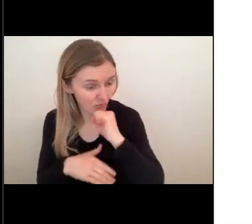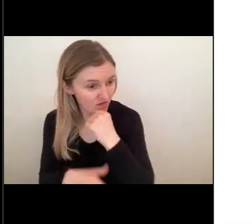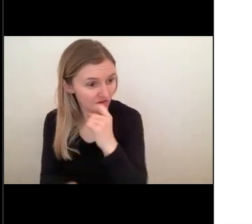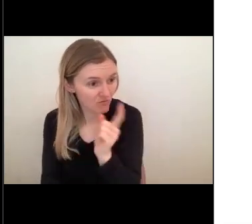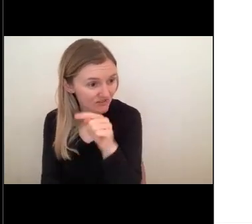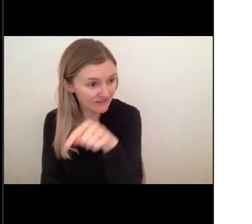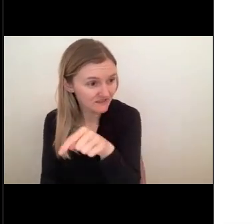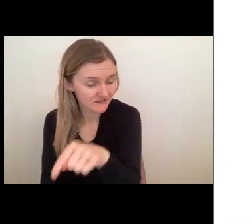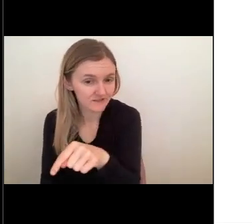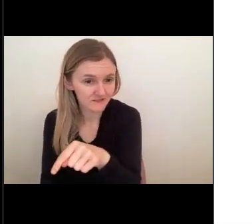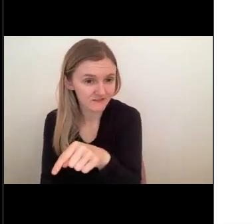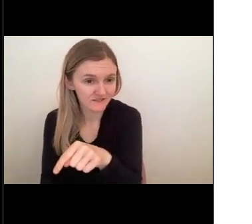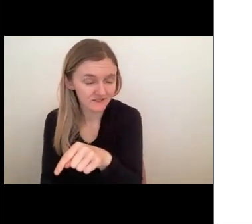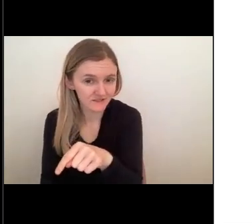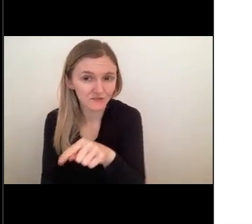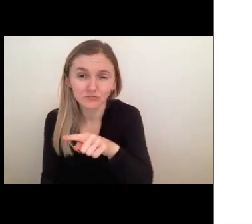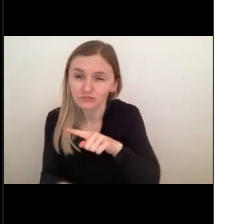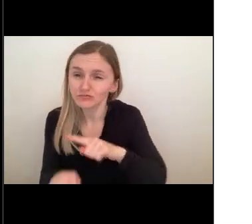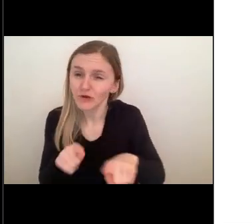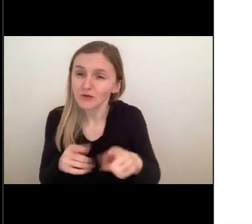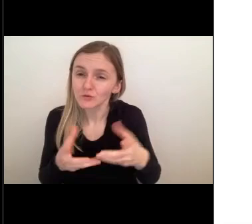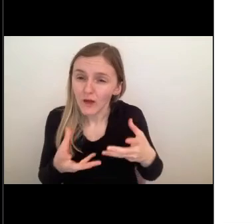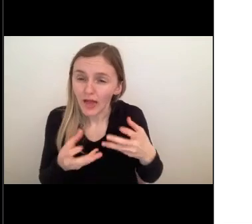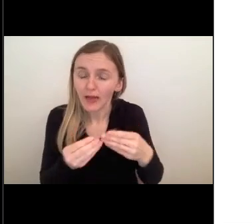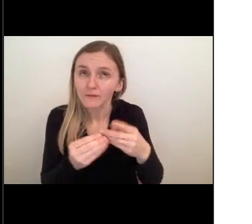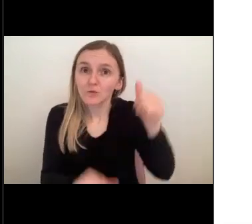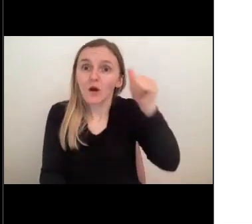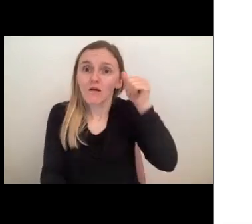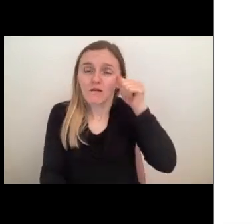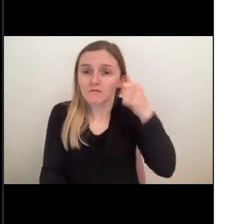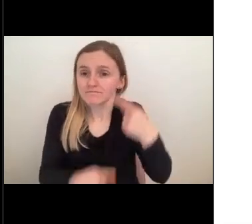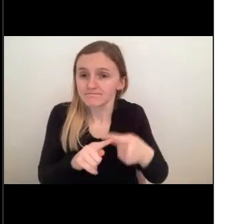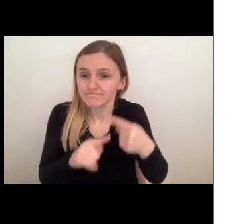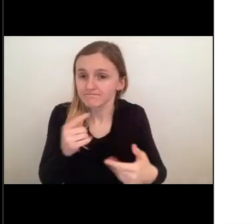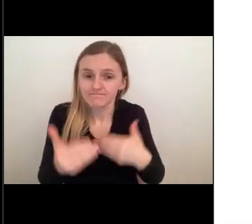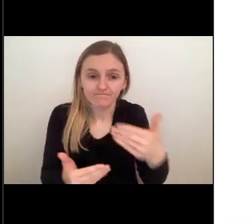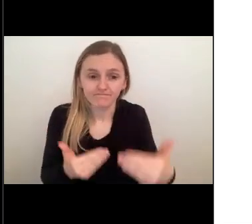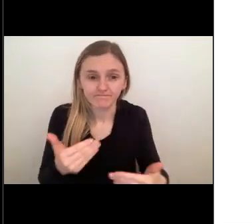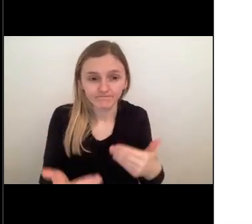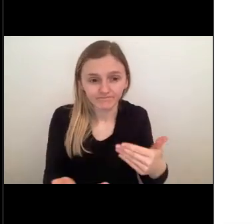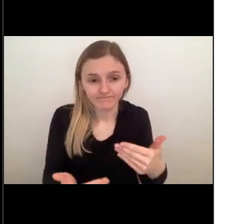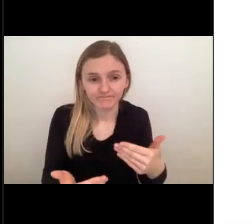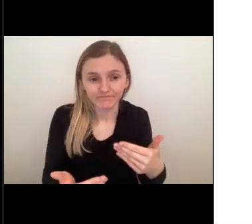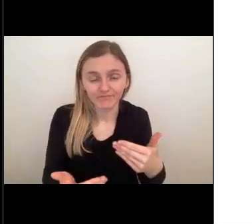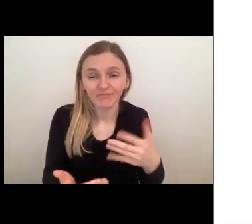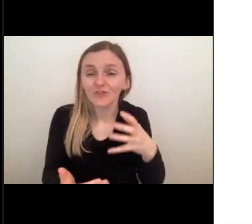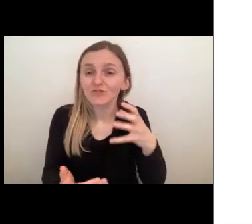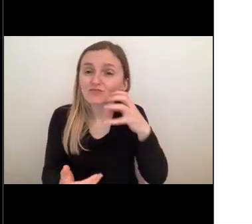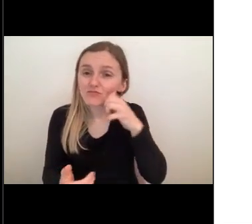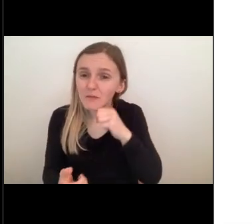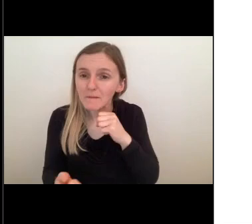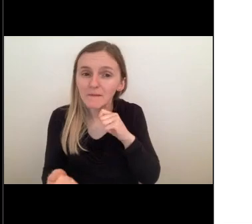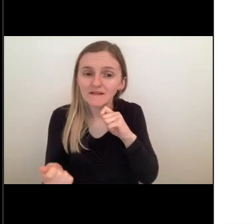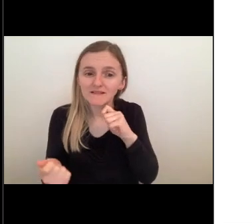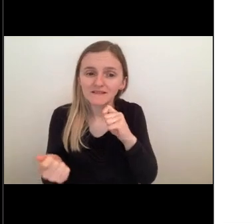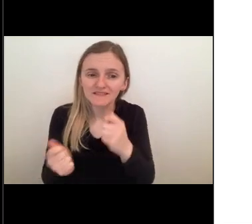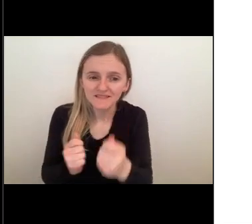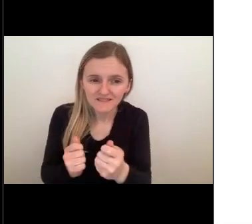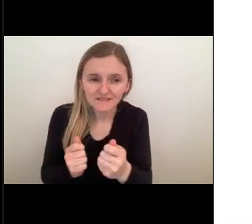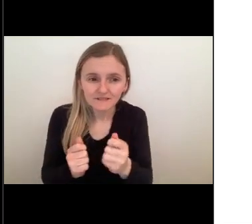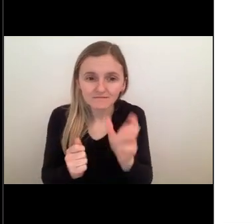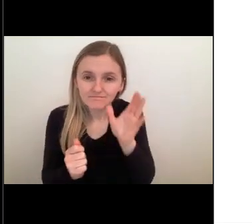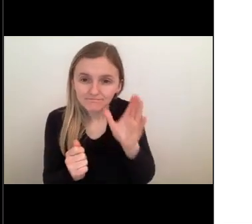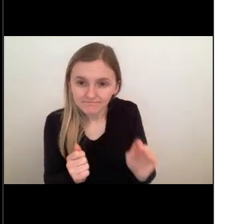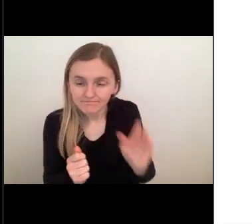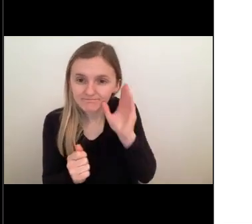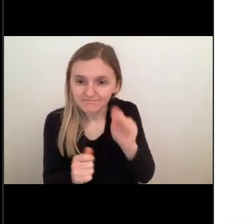making it as familiar as we can, as quickly as we can. And remember to transition, signal transitions, let our young people